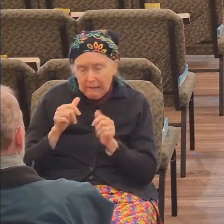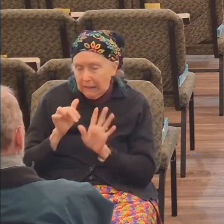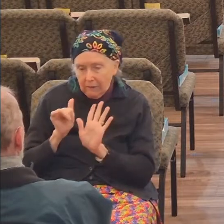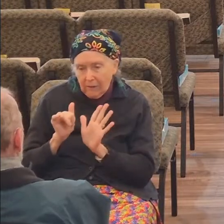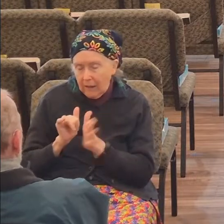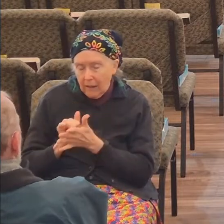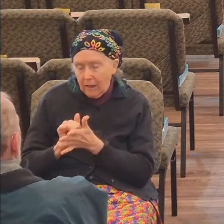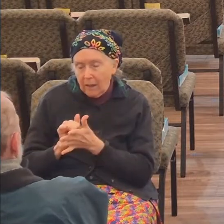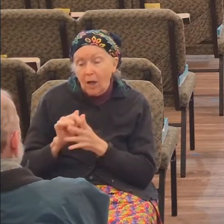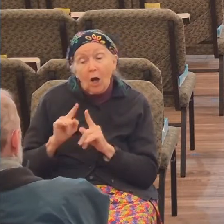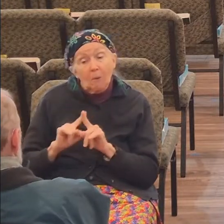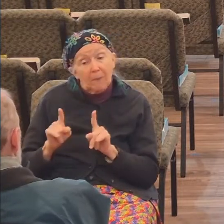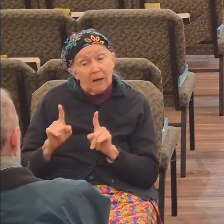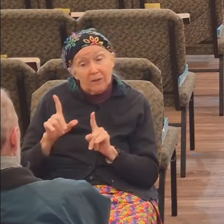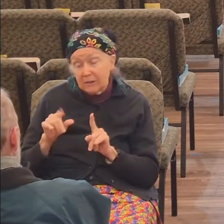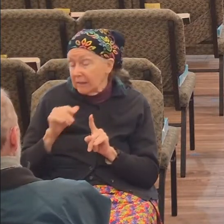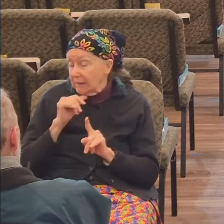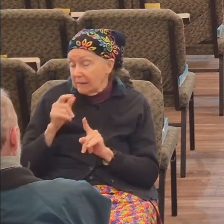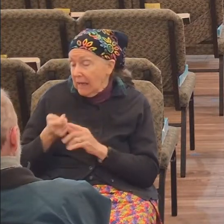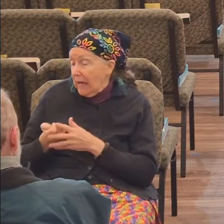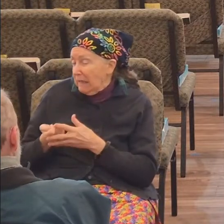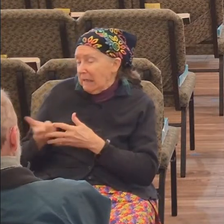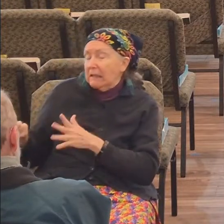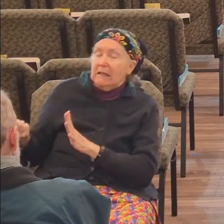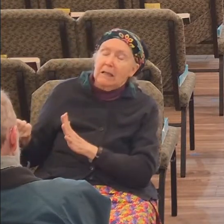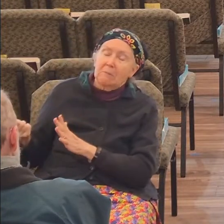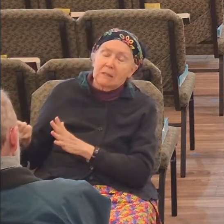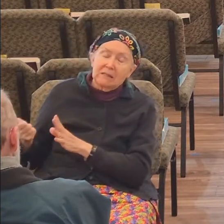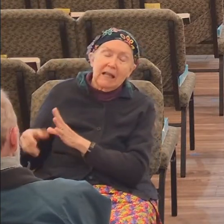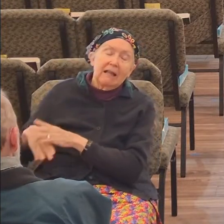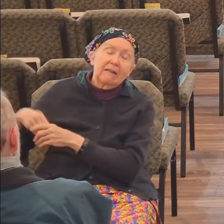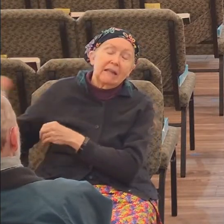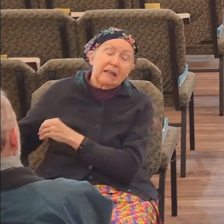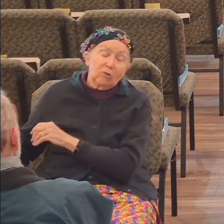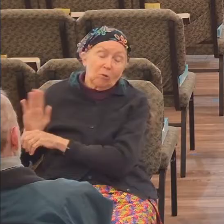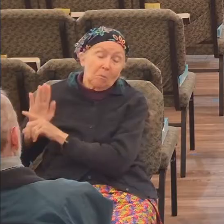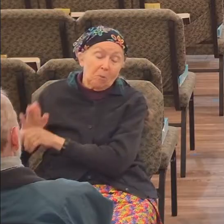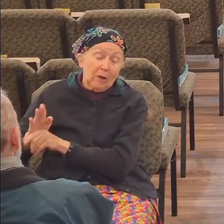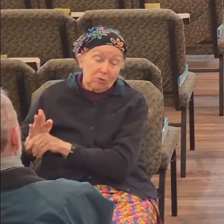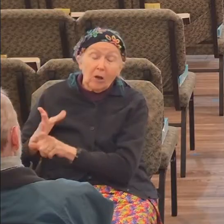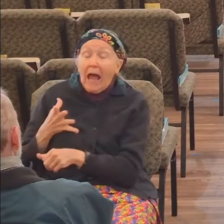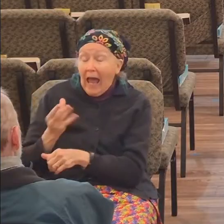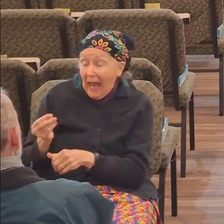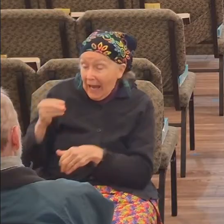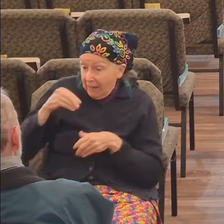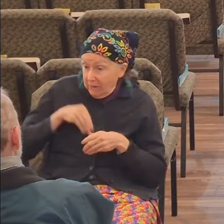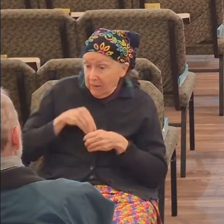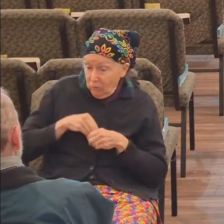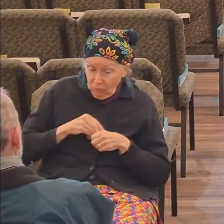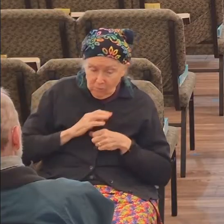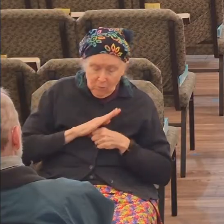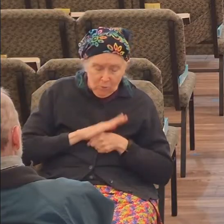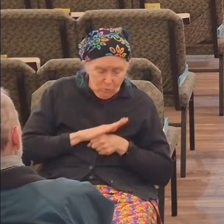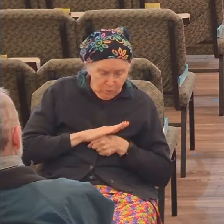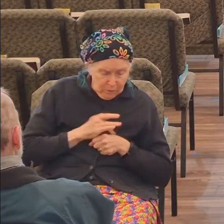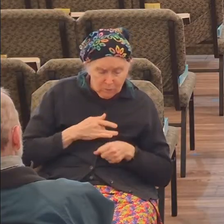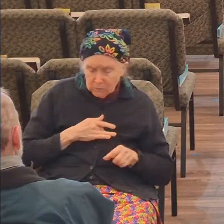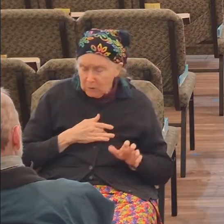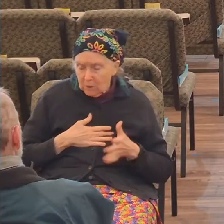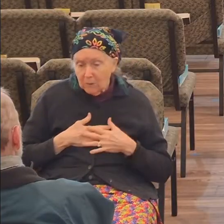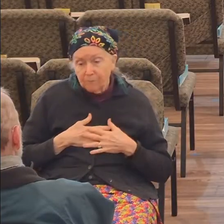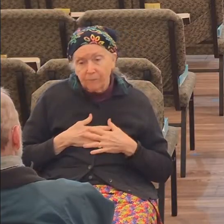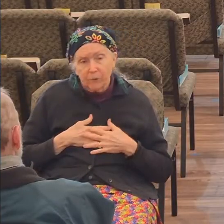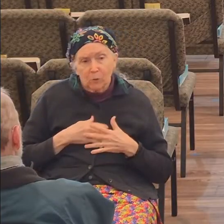the external pressures and the internal, right? And so there's lots of tension there. Who knows